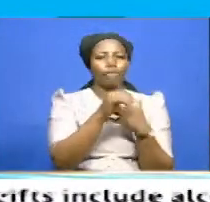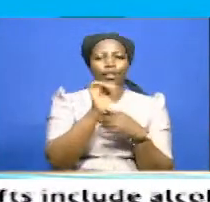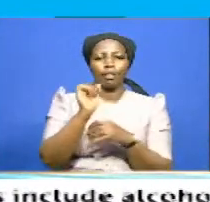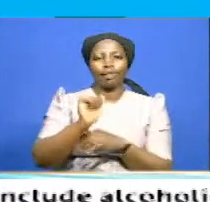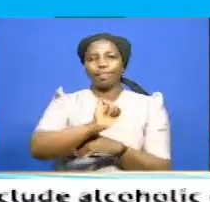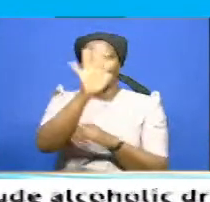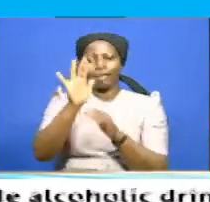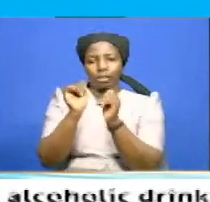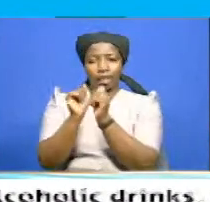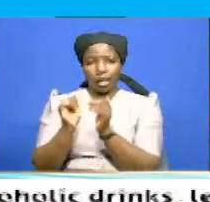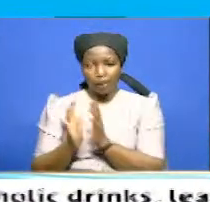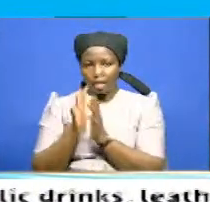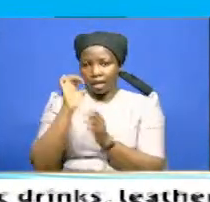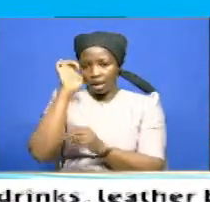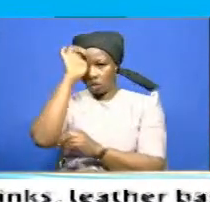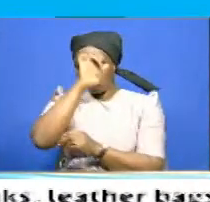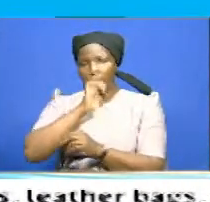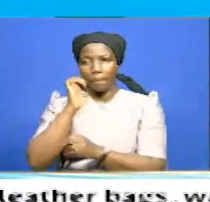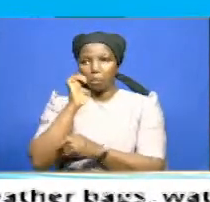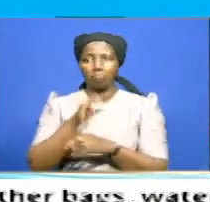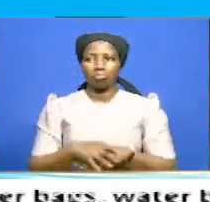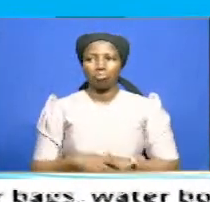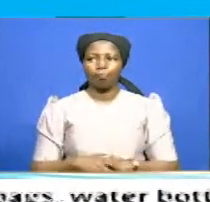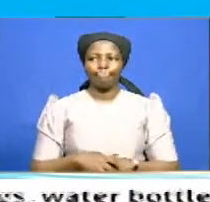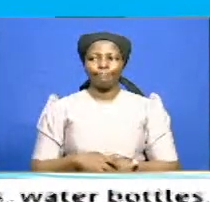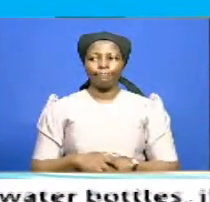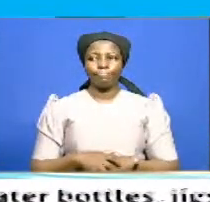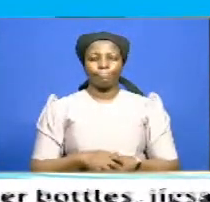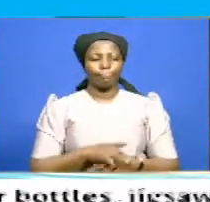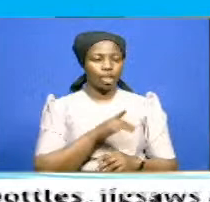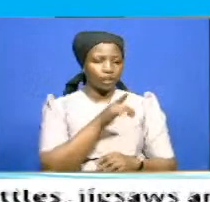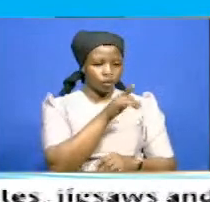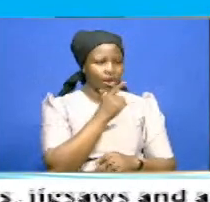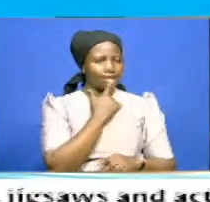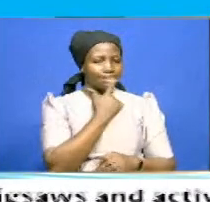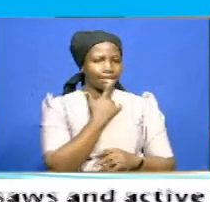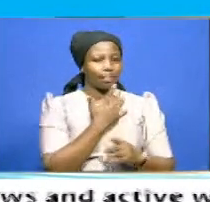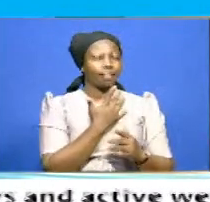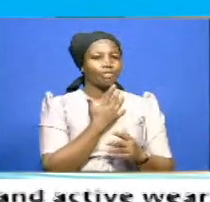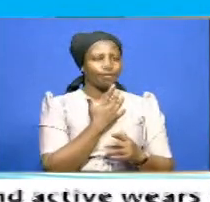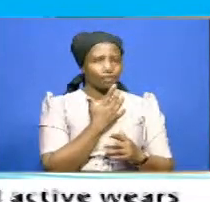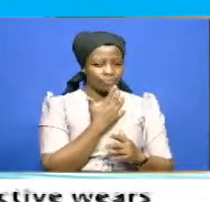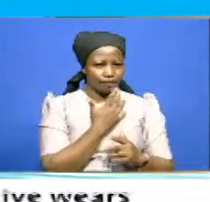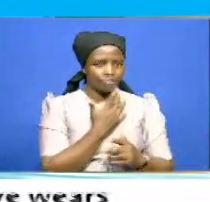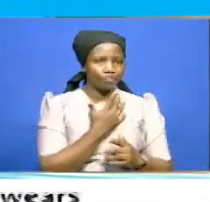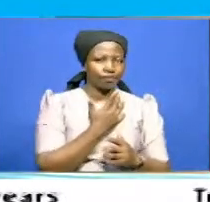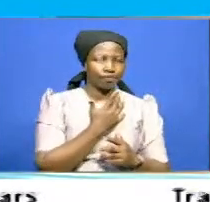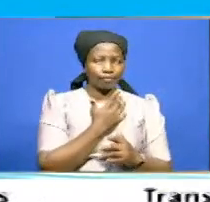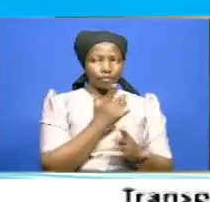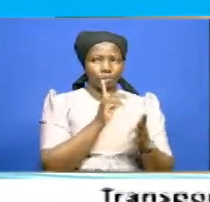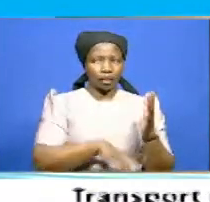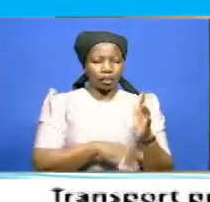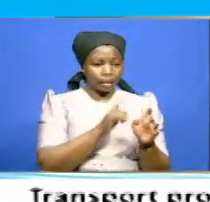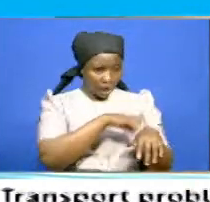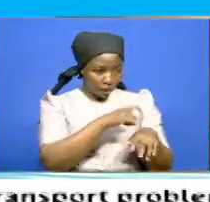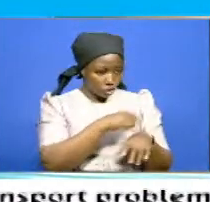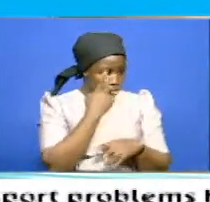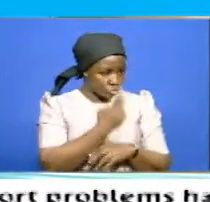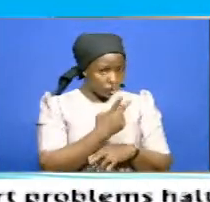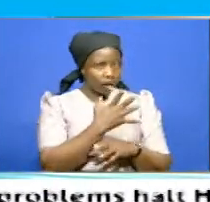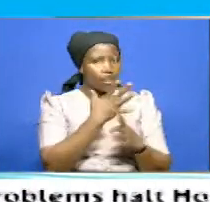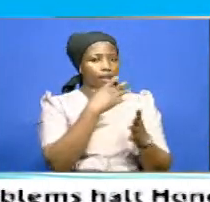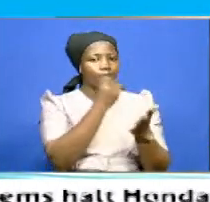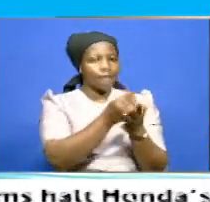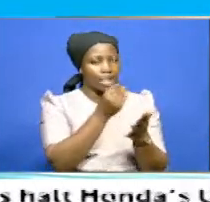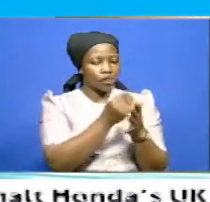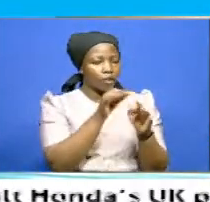And I mean, what you're saying is very true. I mean, when you look at the amount of illicit financial flow